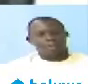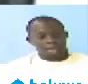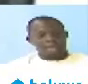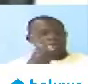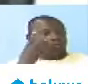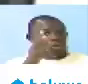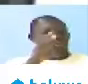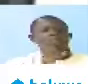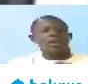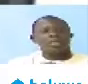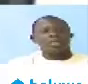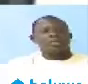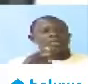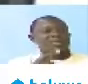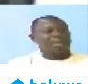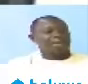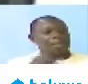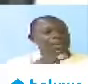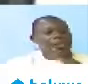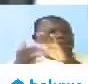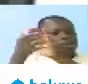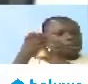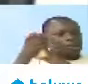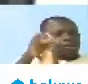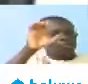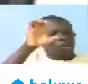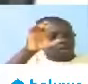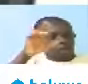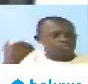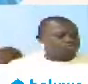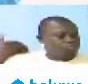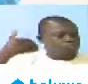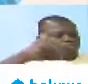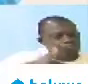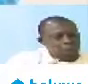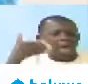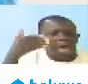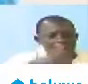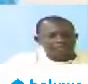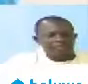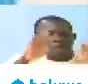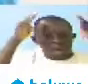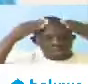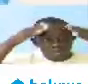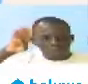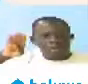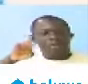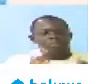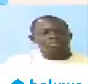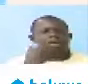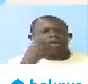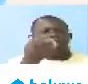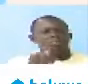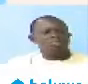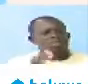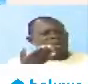I saw Kukoi since in Libya all the way up to Burkina. Is he known by any other name in his business out